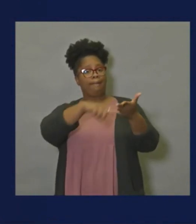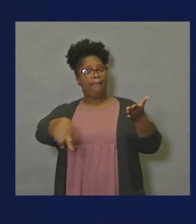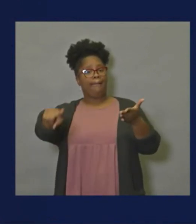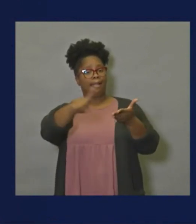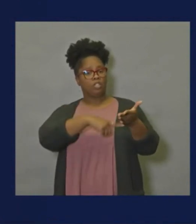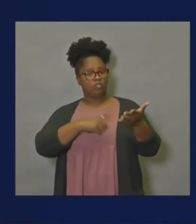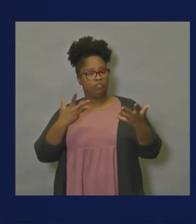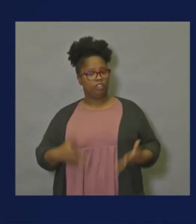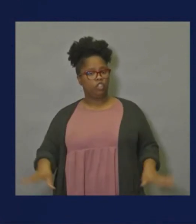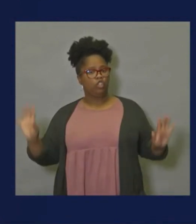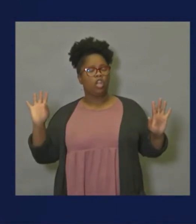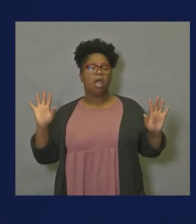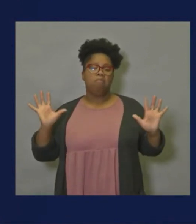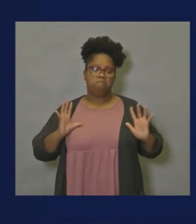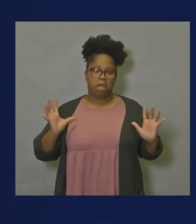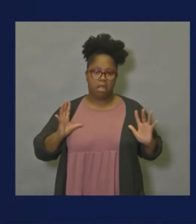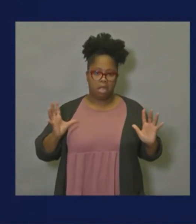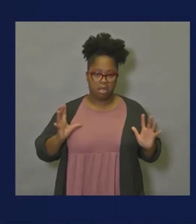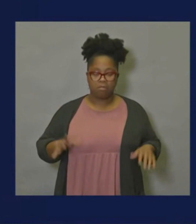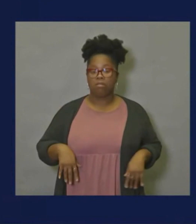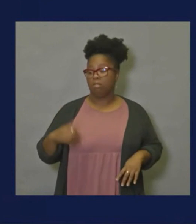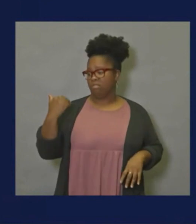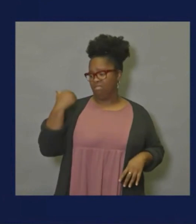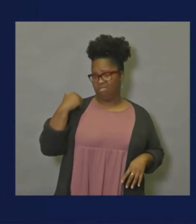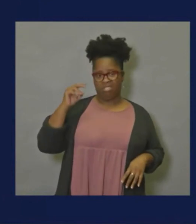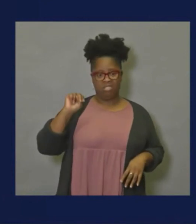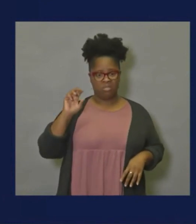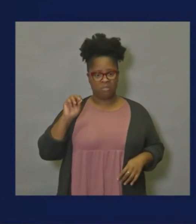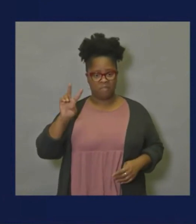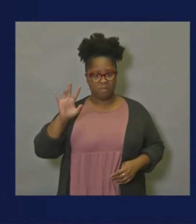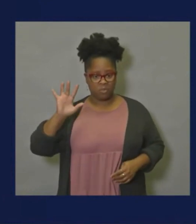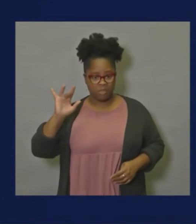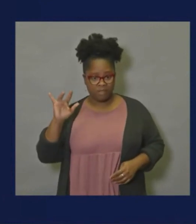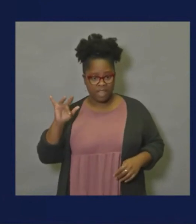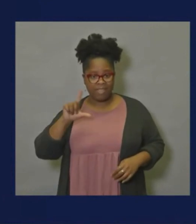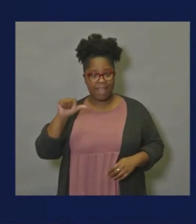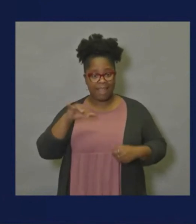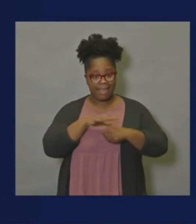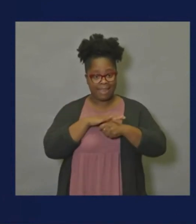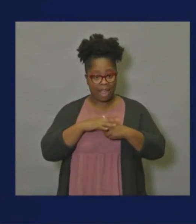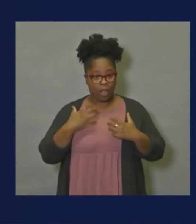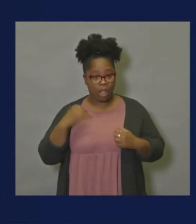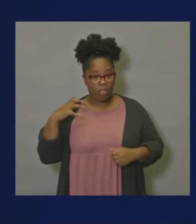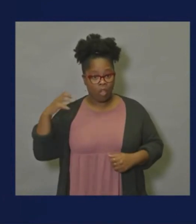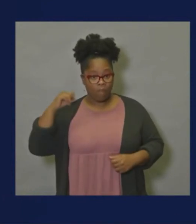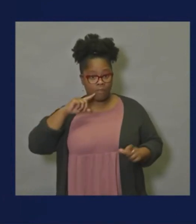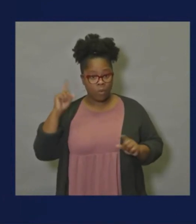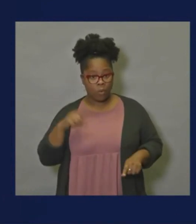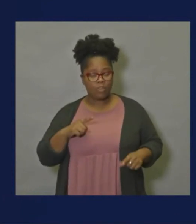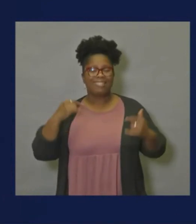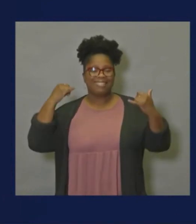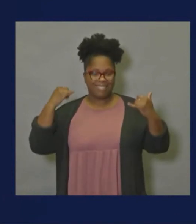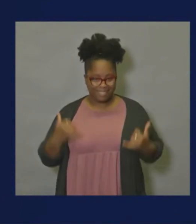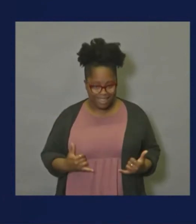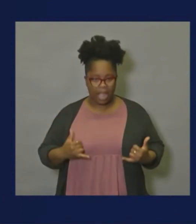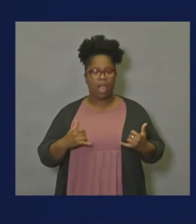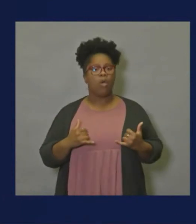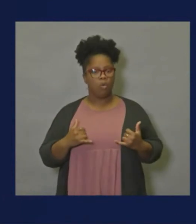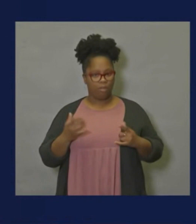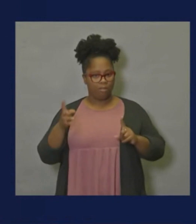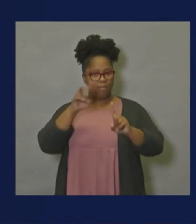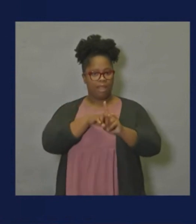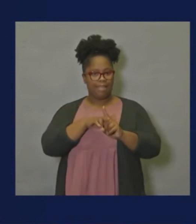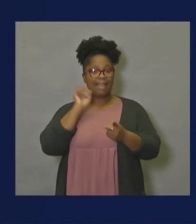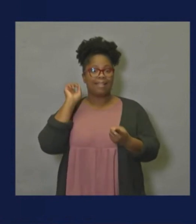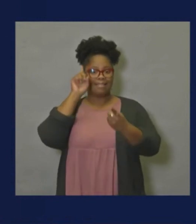at 50%. Museums, zoos, and aquariums may open for outdoor operations. Card rooms,